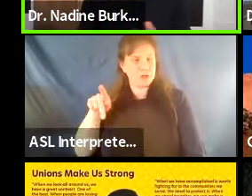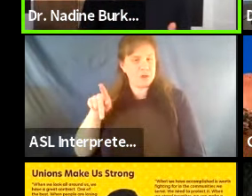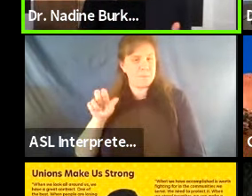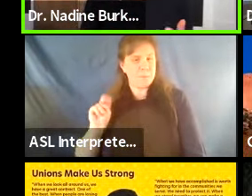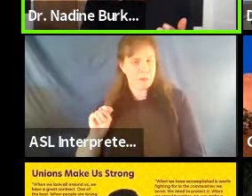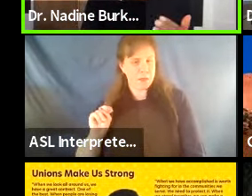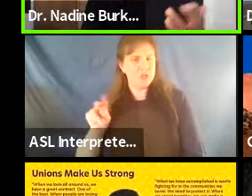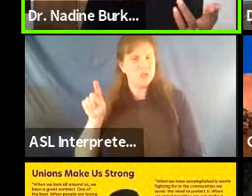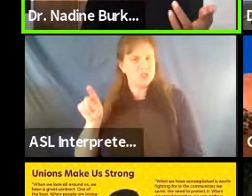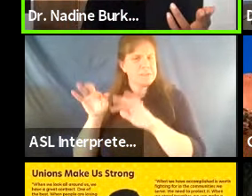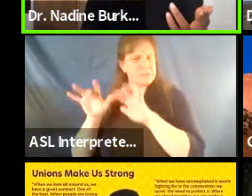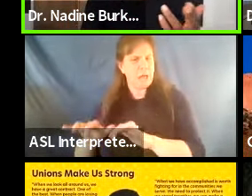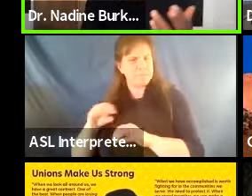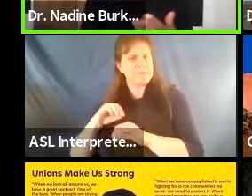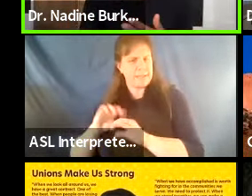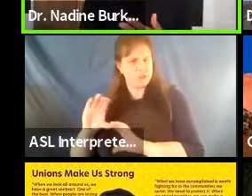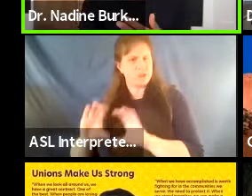the chat,